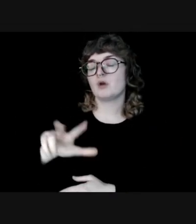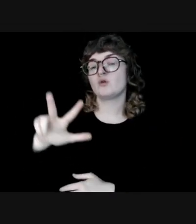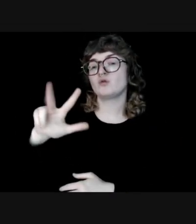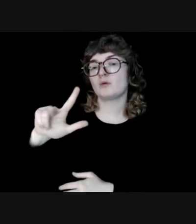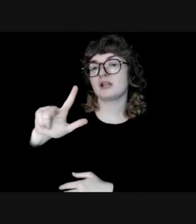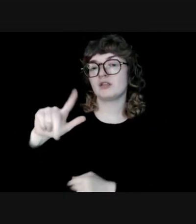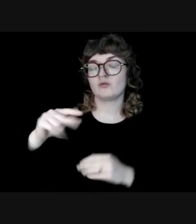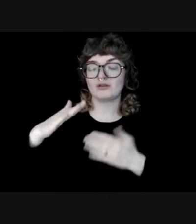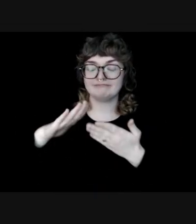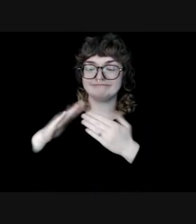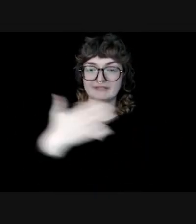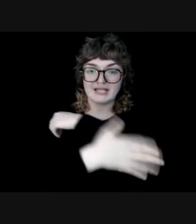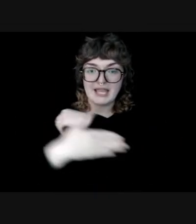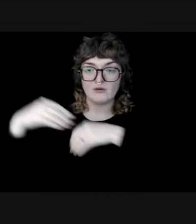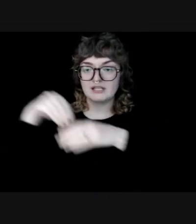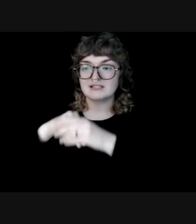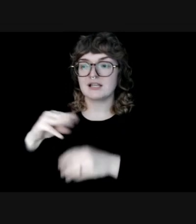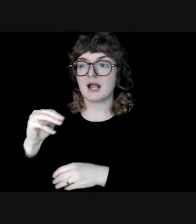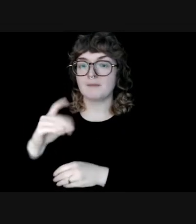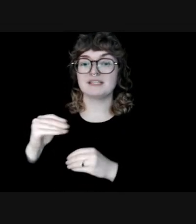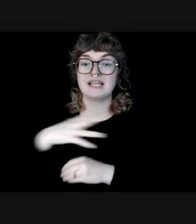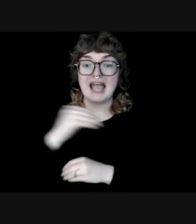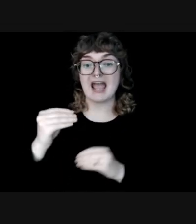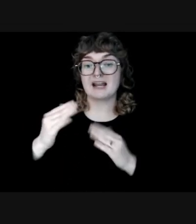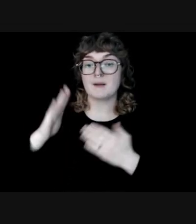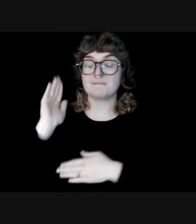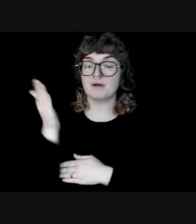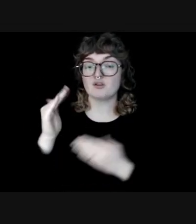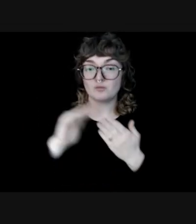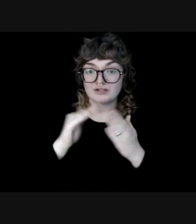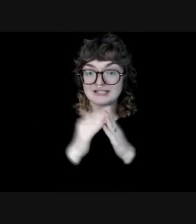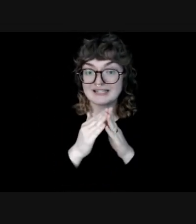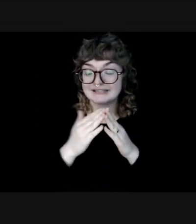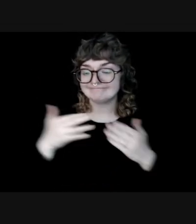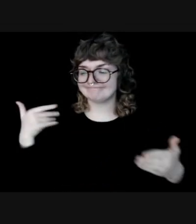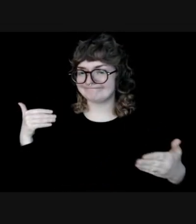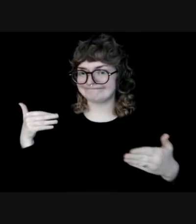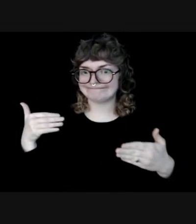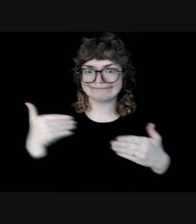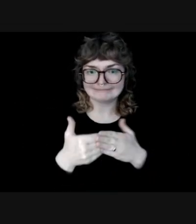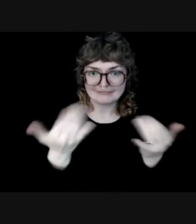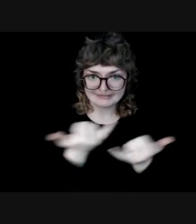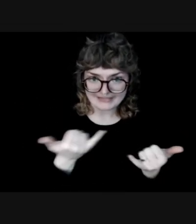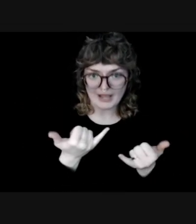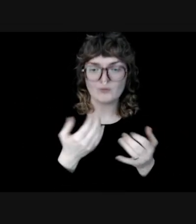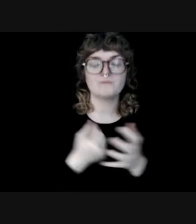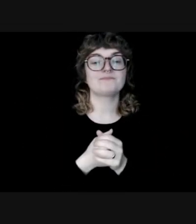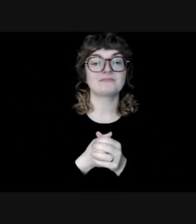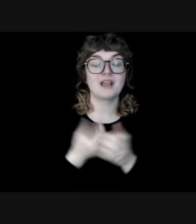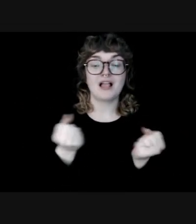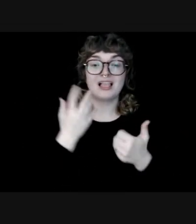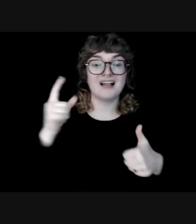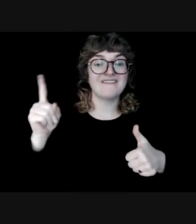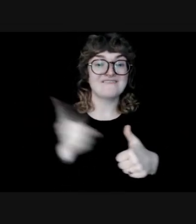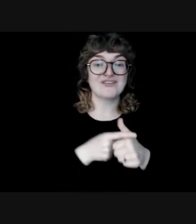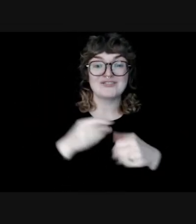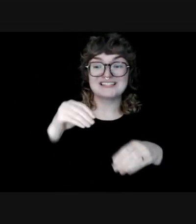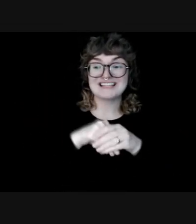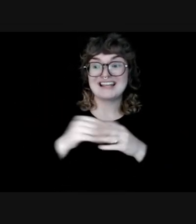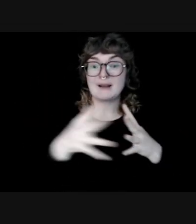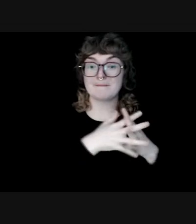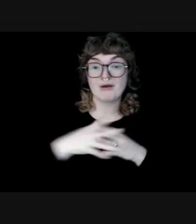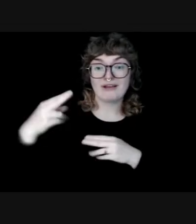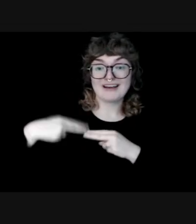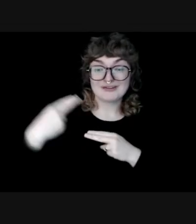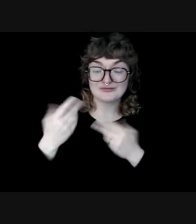from 1776 to the present day. You may not be aware of it, but a lot of firsts in American history took place right here in Maryland.